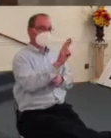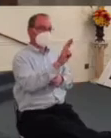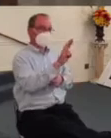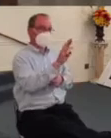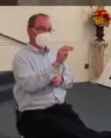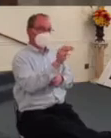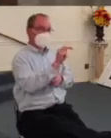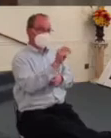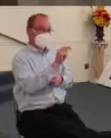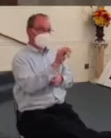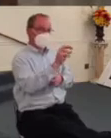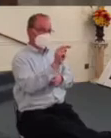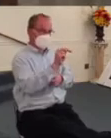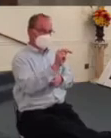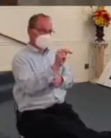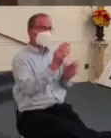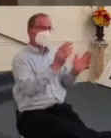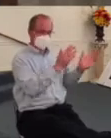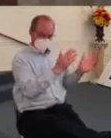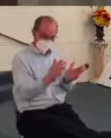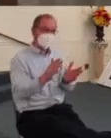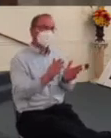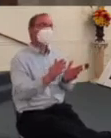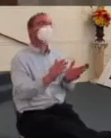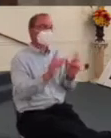probably all men at this dinner.